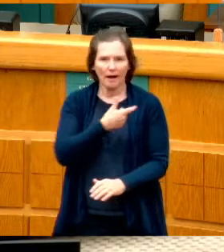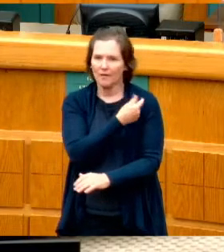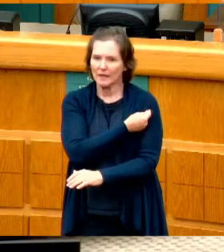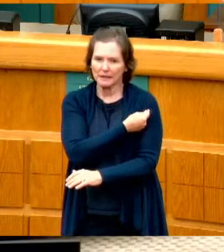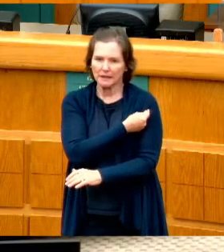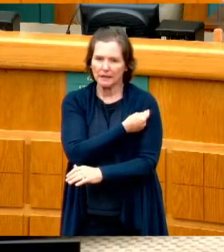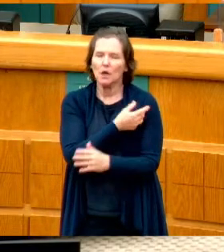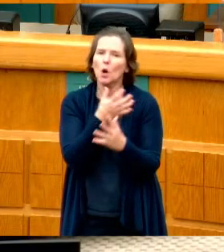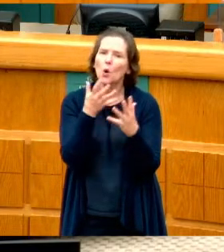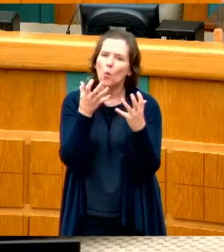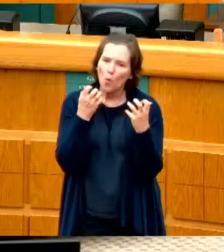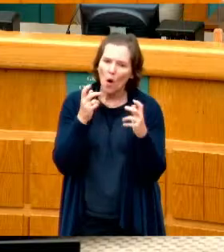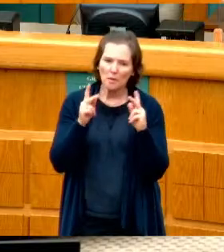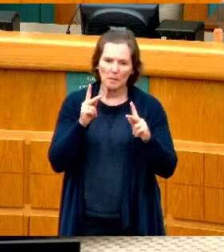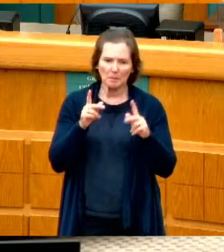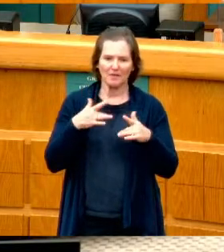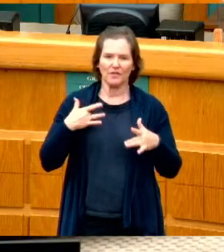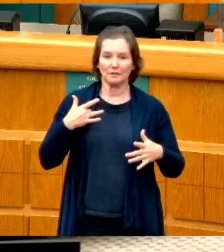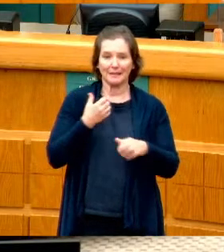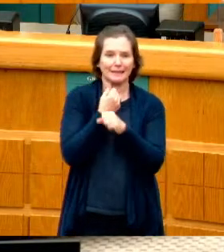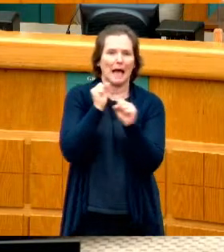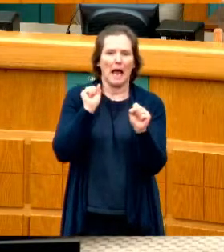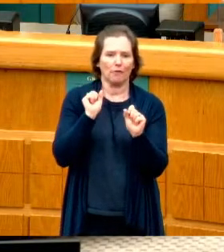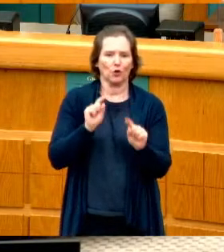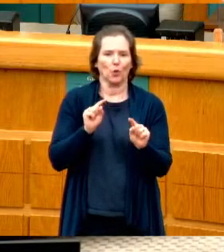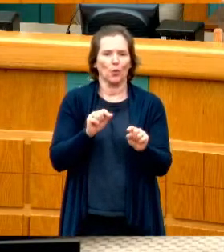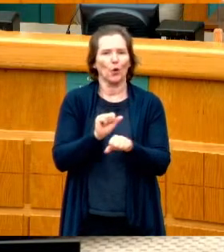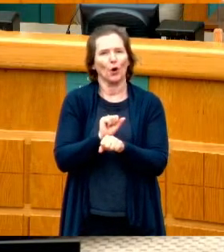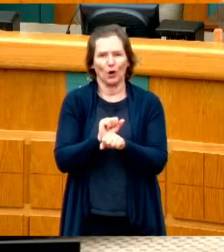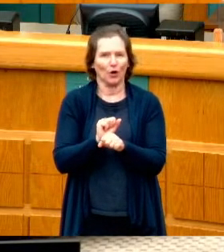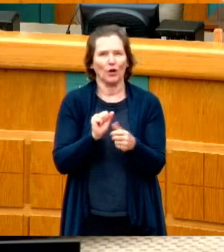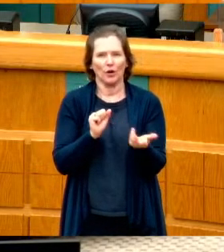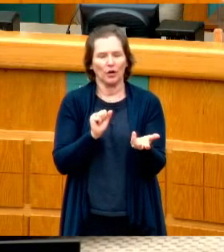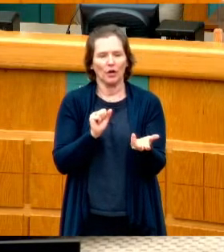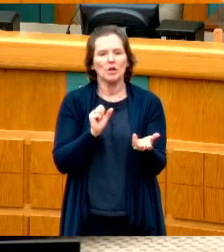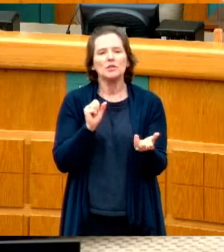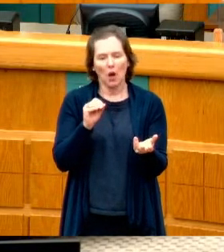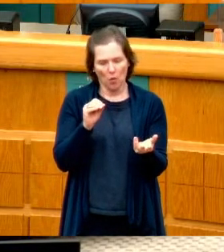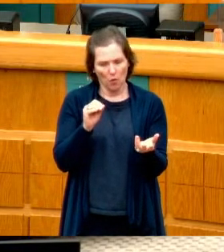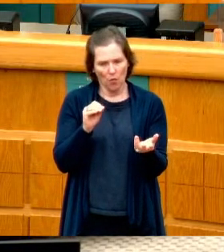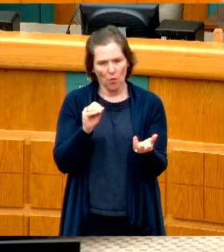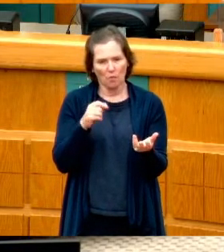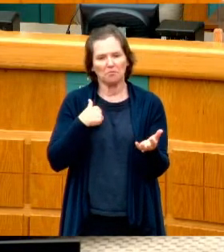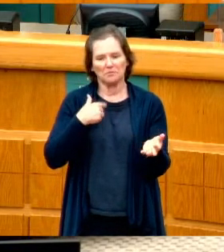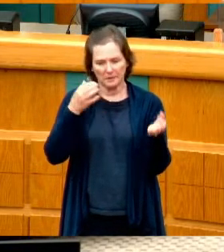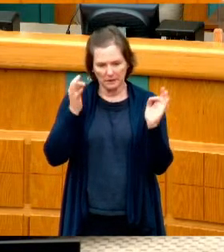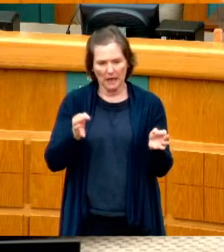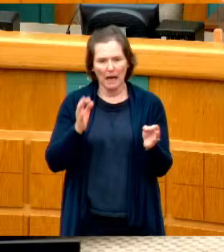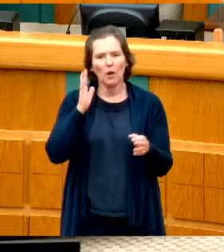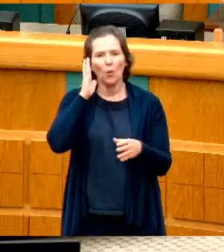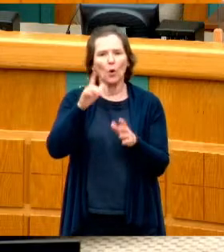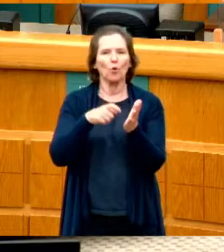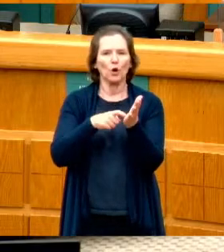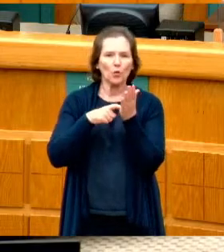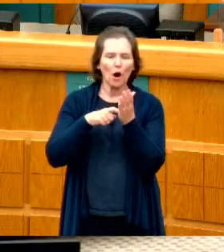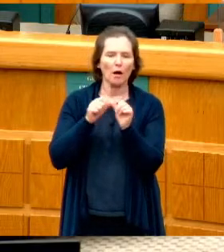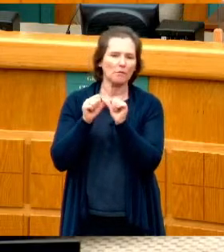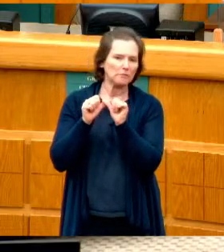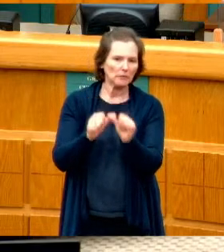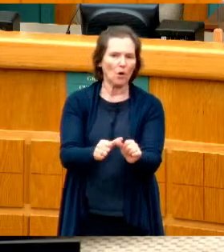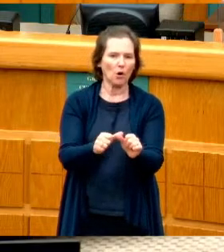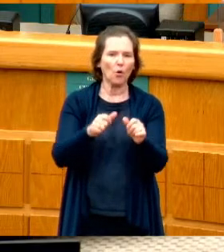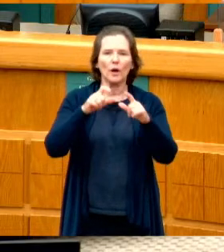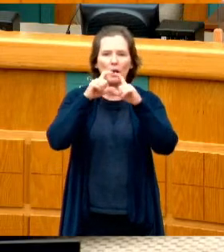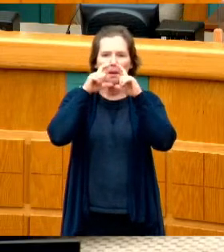so for that reason, last Friday, I notified all employees that they'll still be required to wear masks in our